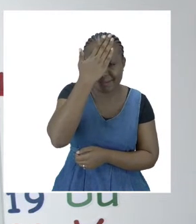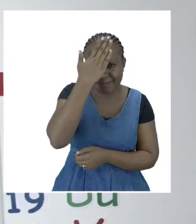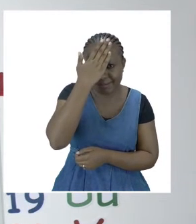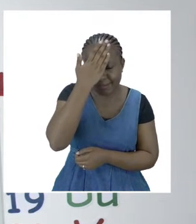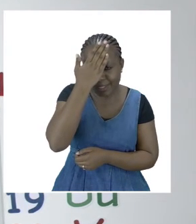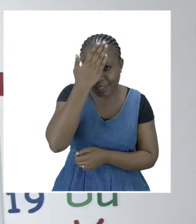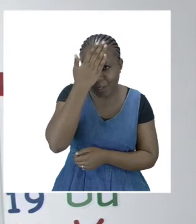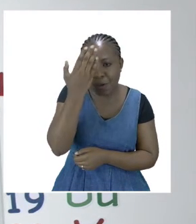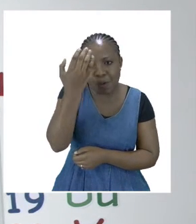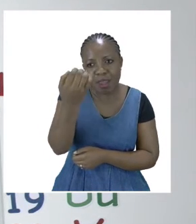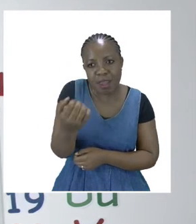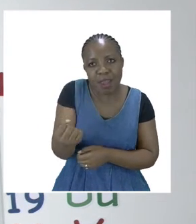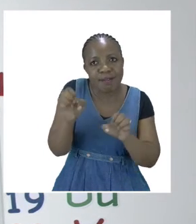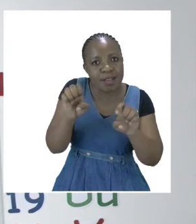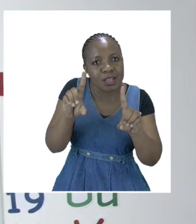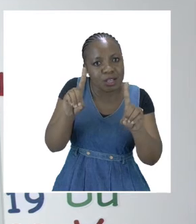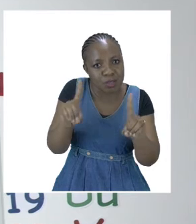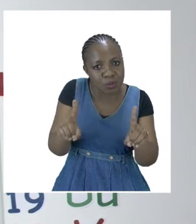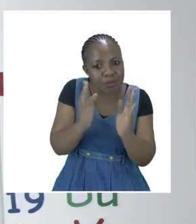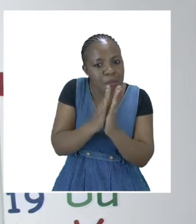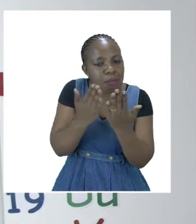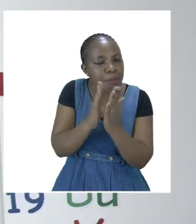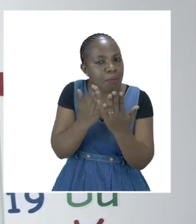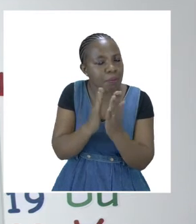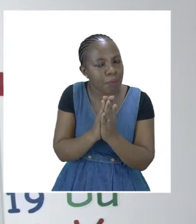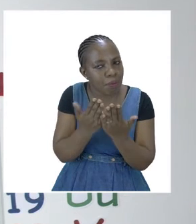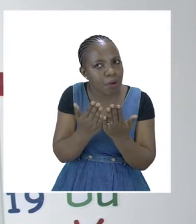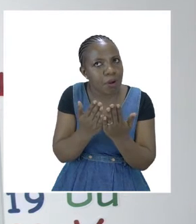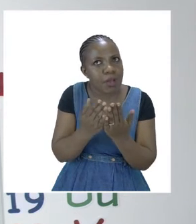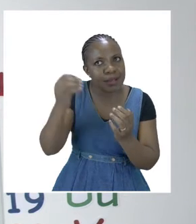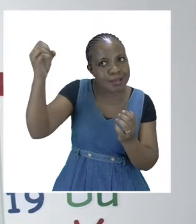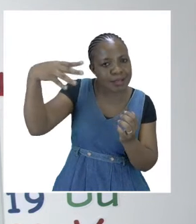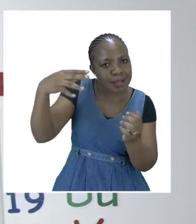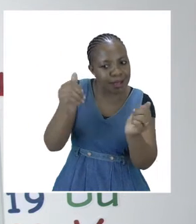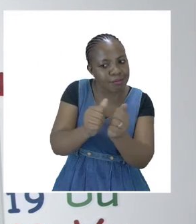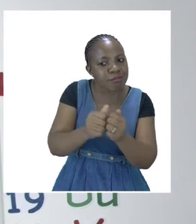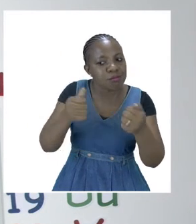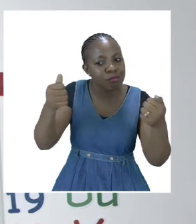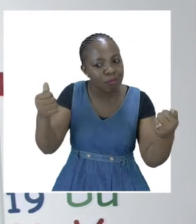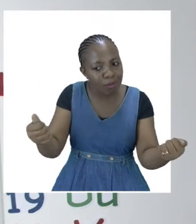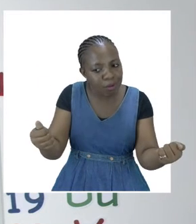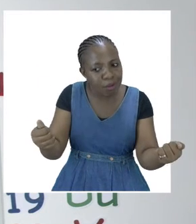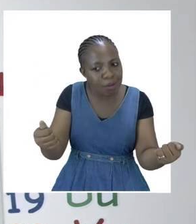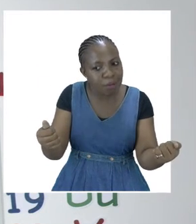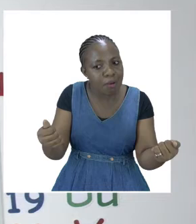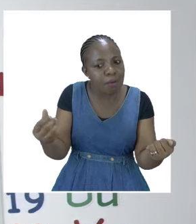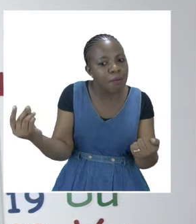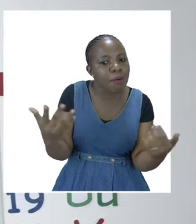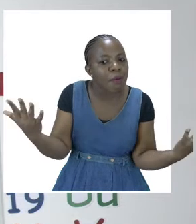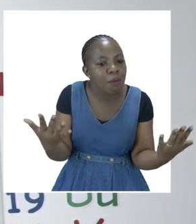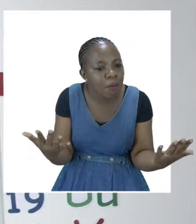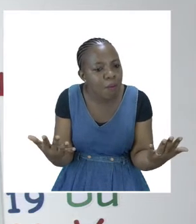booklet in our daily newspaper, street sales, or at your school every Monday